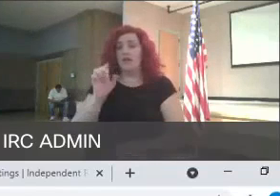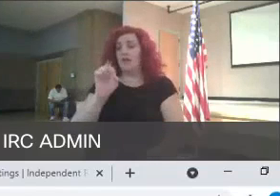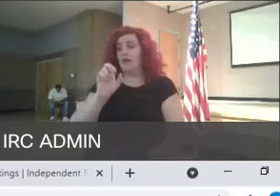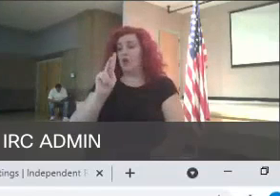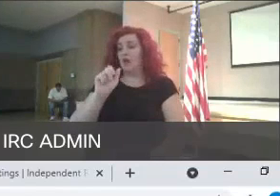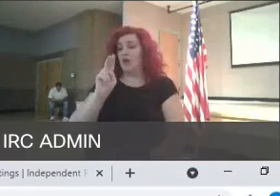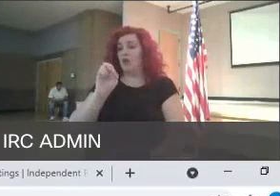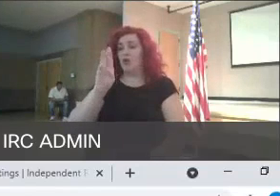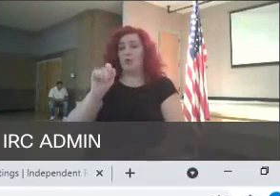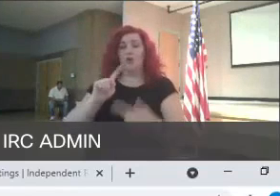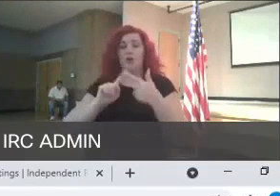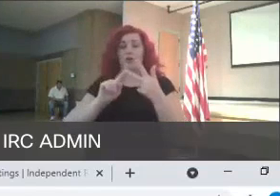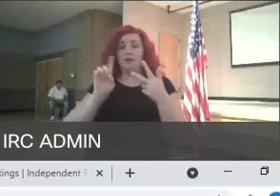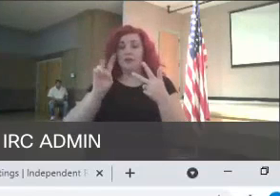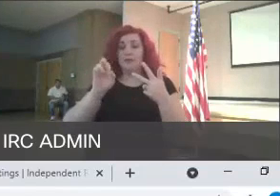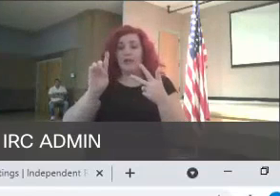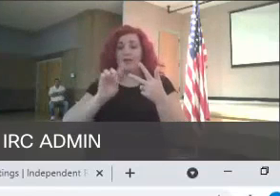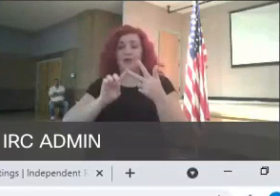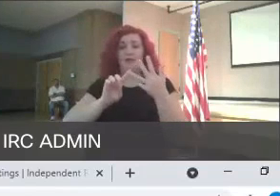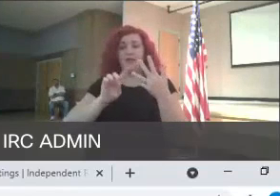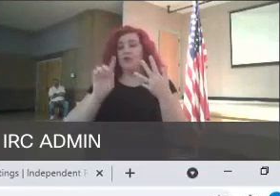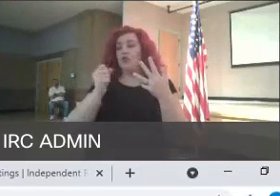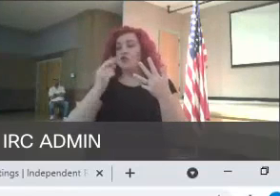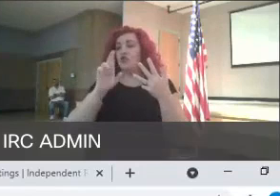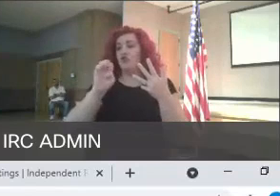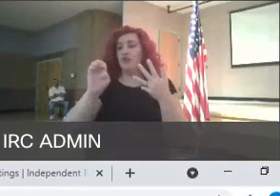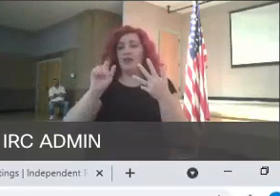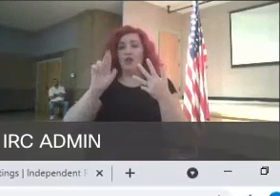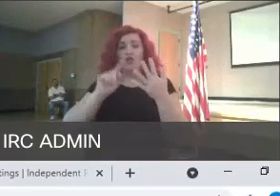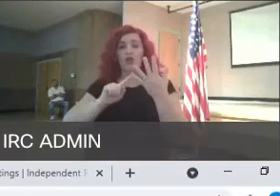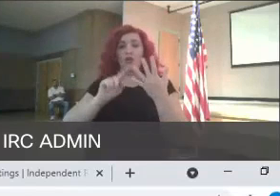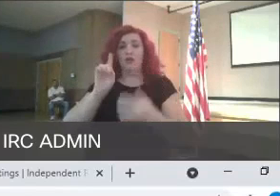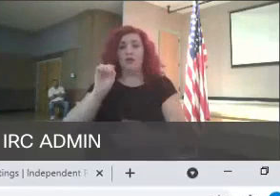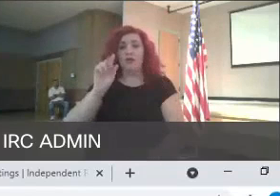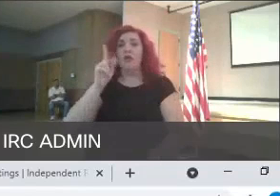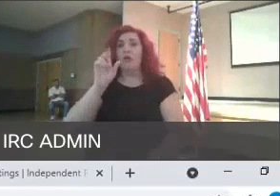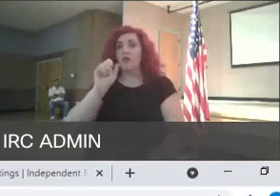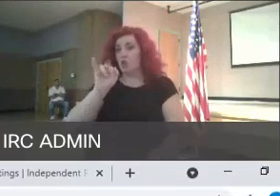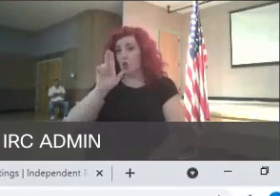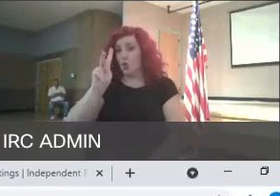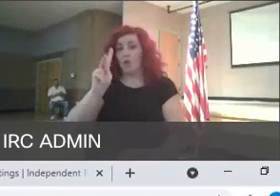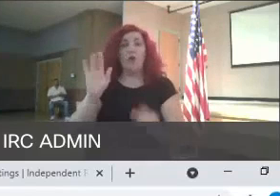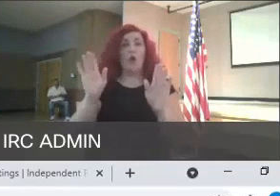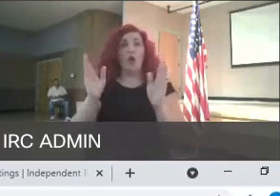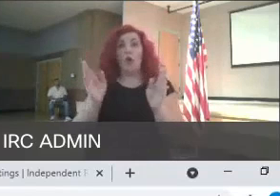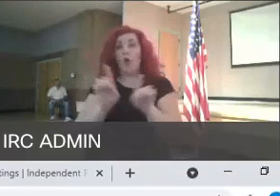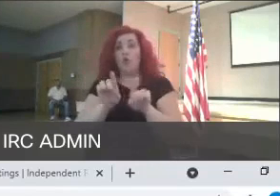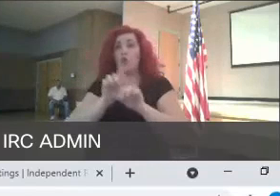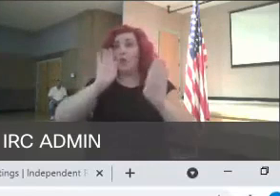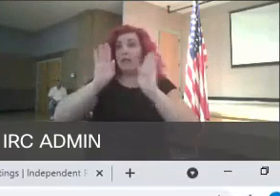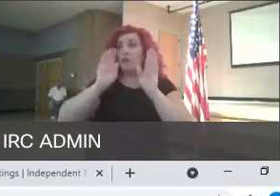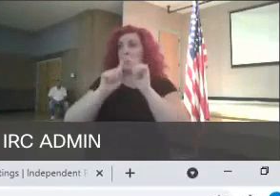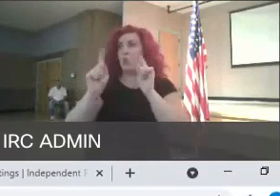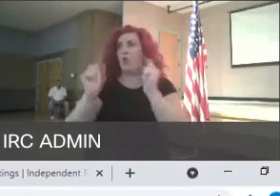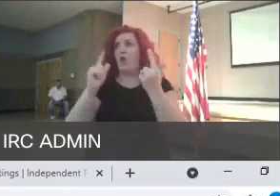member, Shireen Lerner, Douglas York. Also, greetings to all the citizens